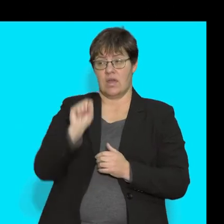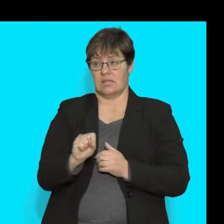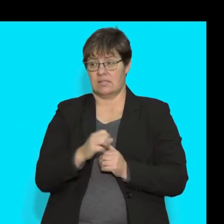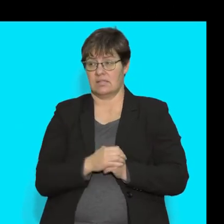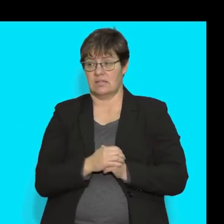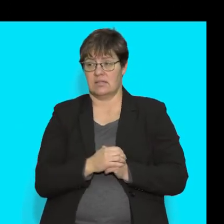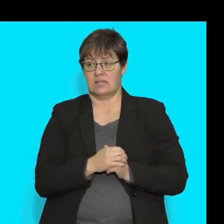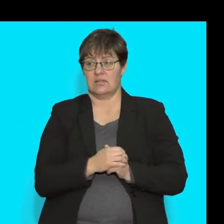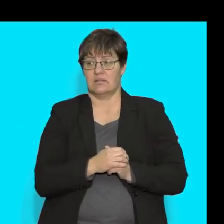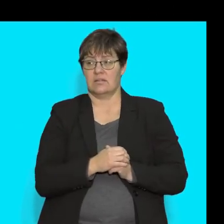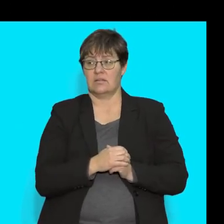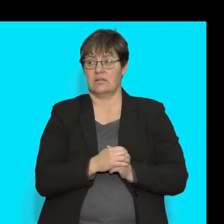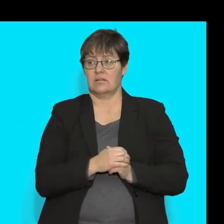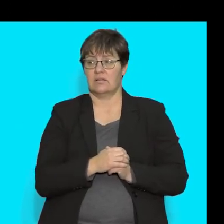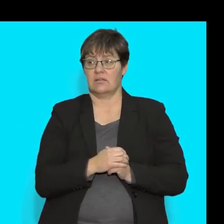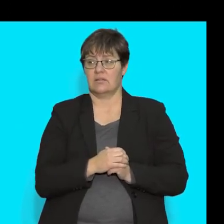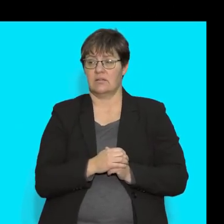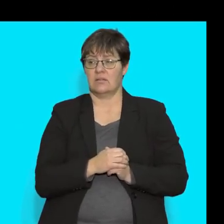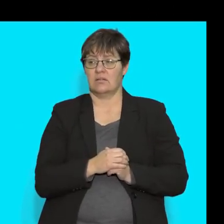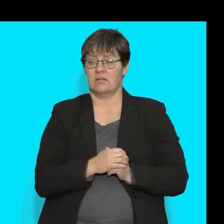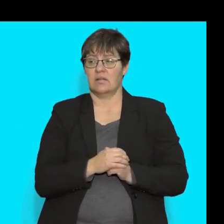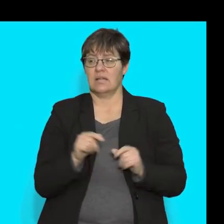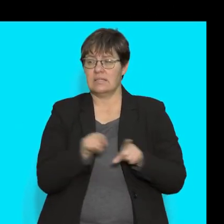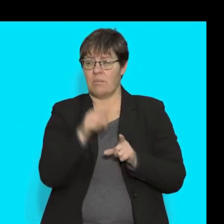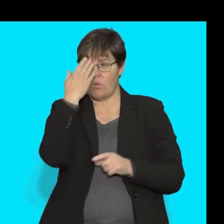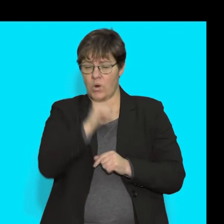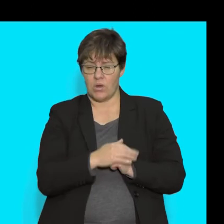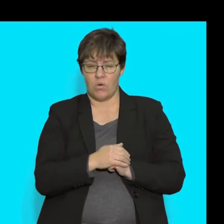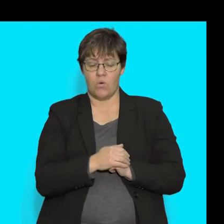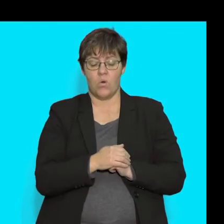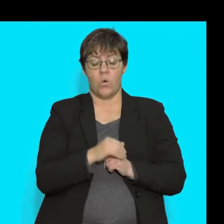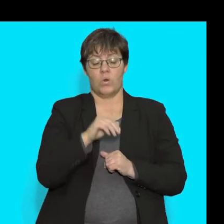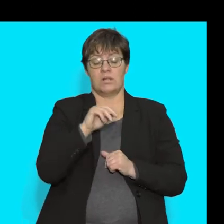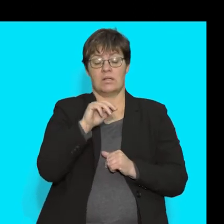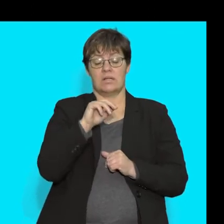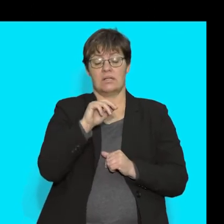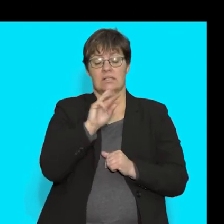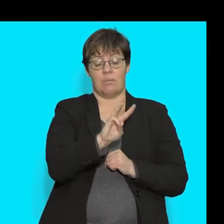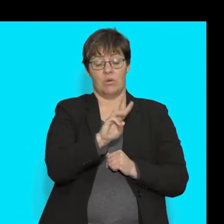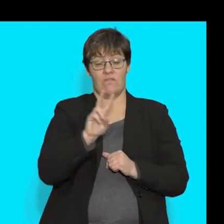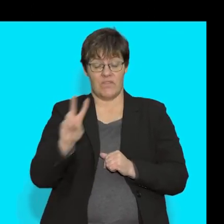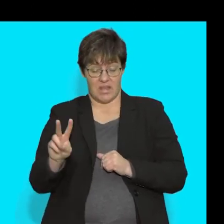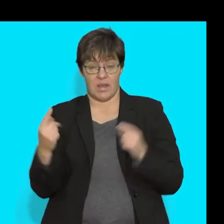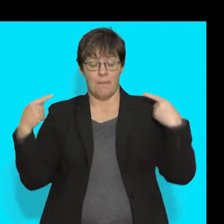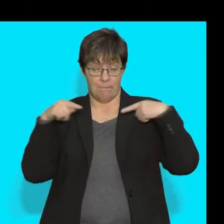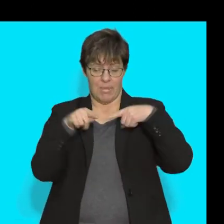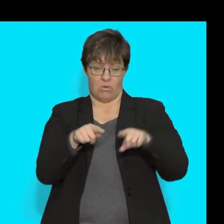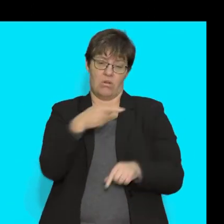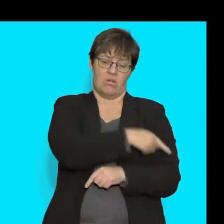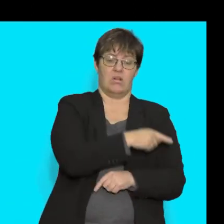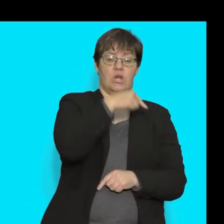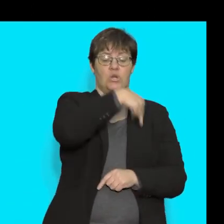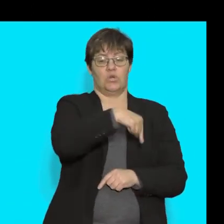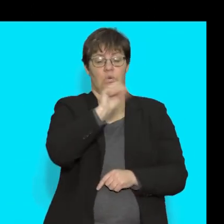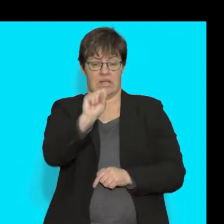QS, right? And we also know that WV is parallel